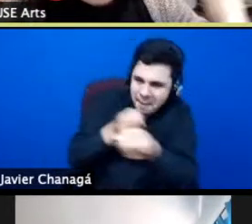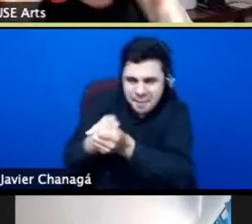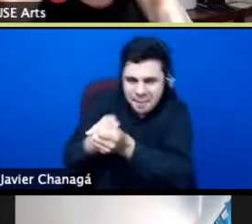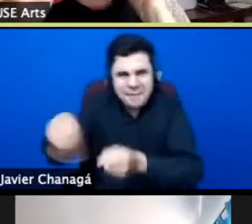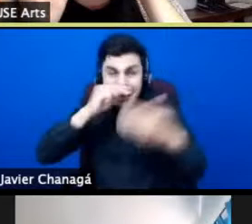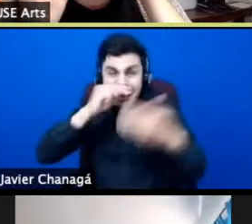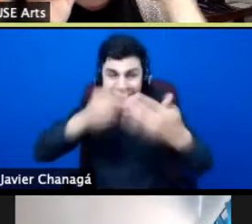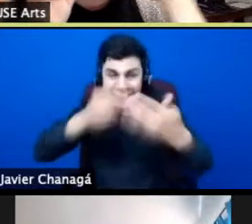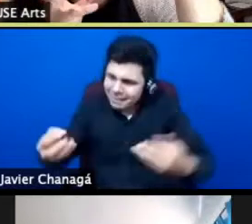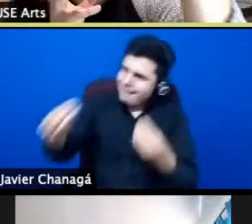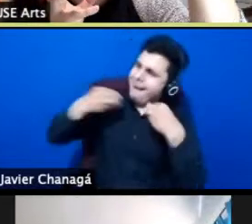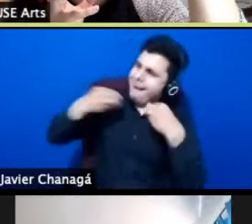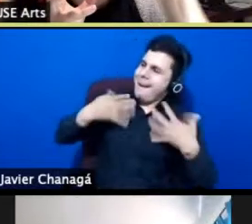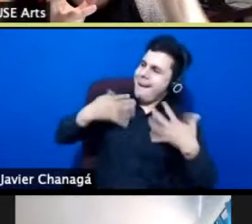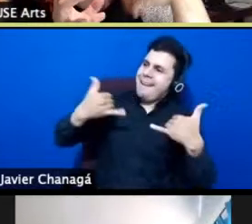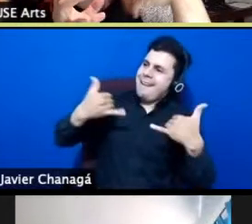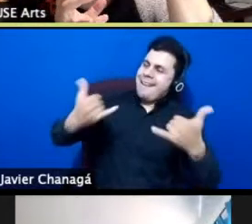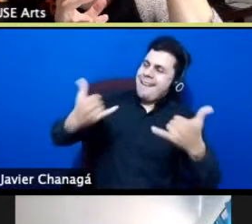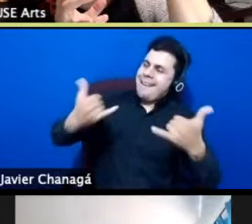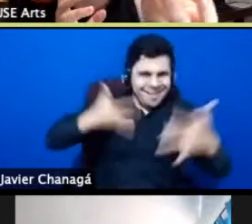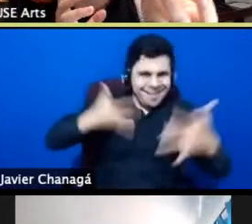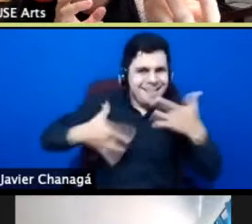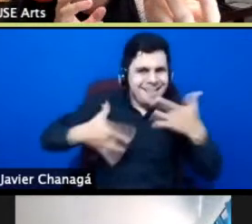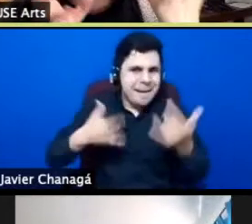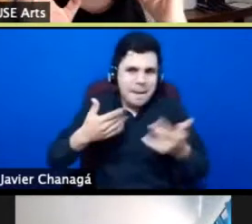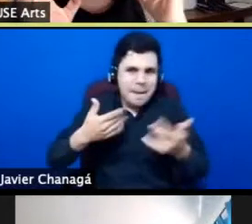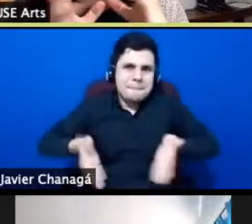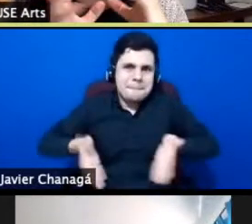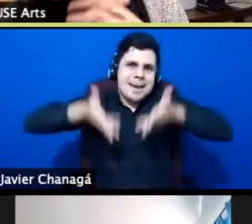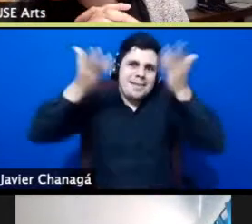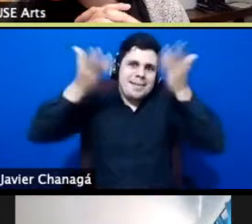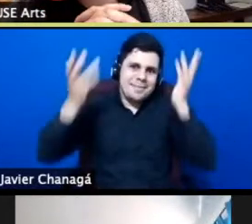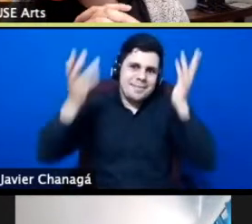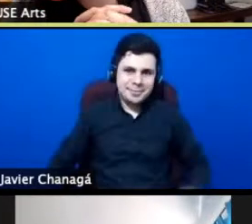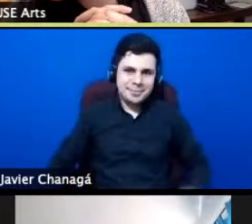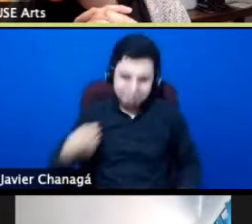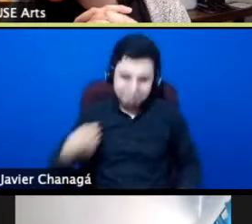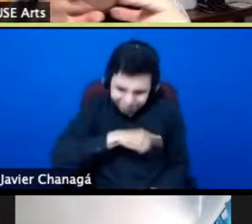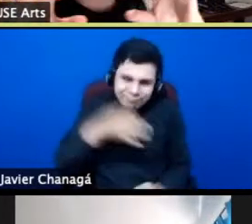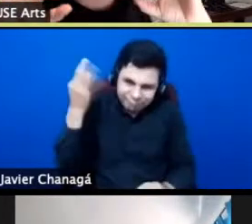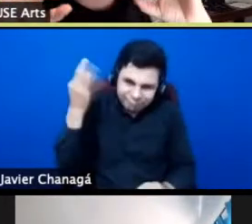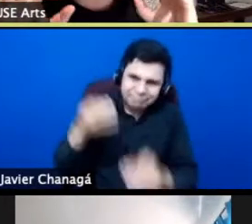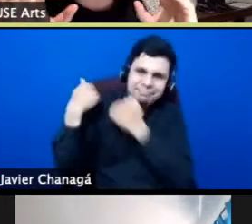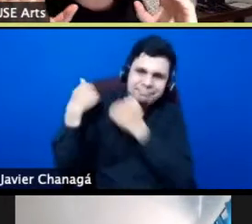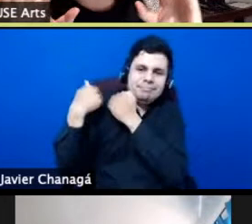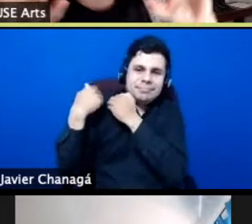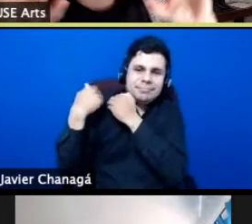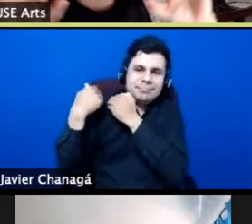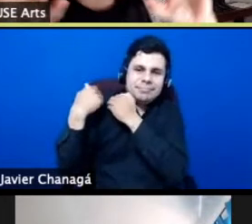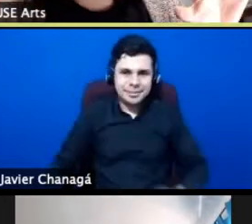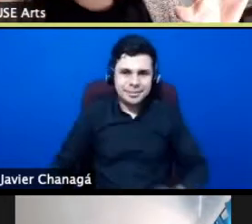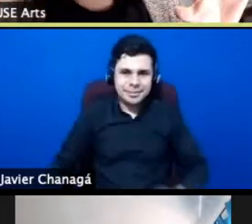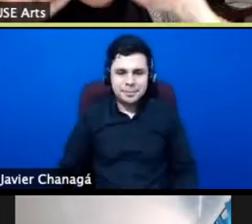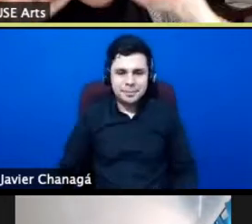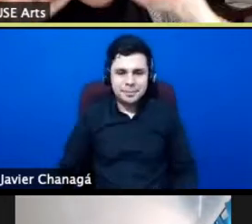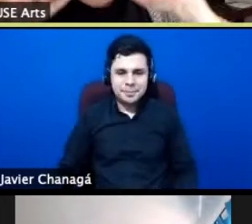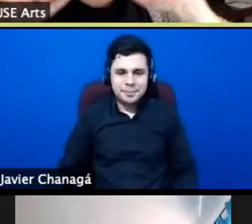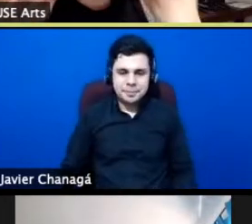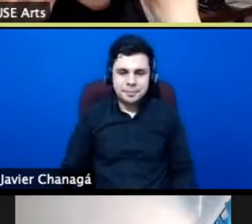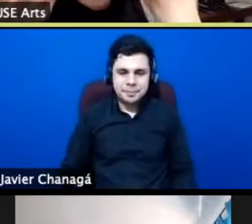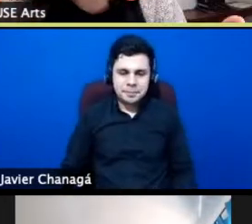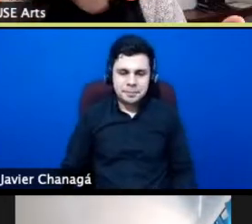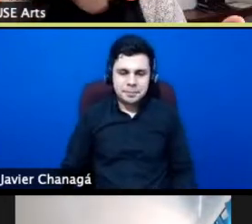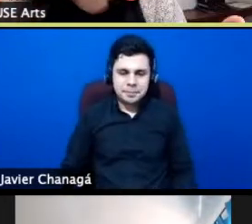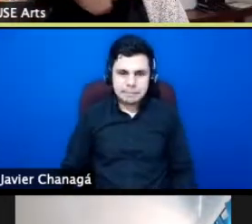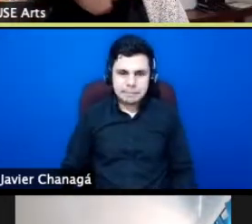see through and we are able to see the light, I see ourselves as that force. You know, those who are in this panel